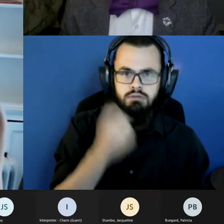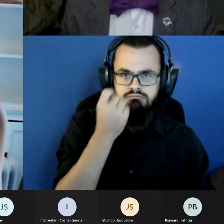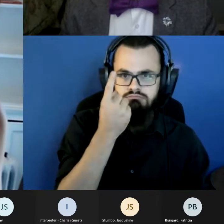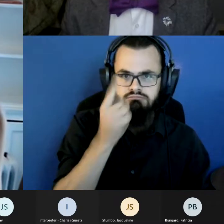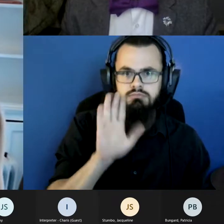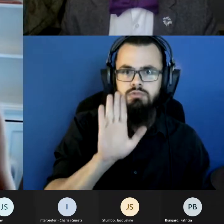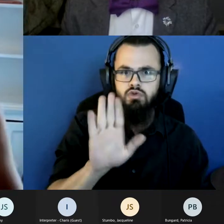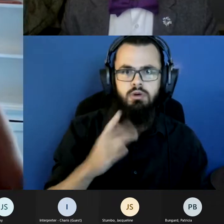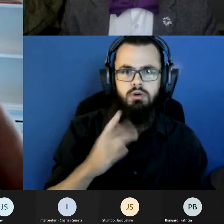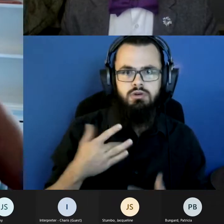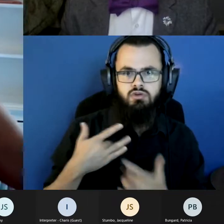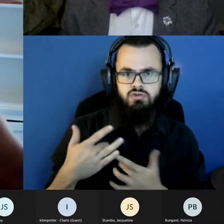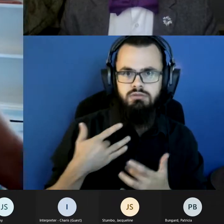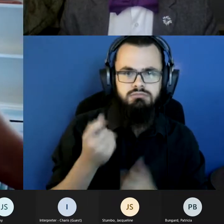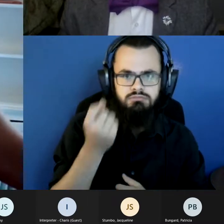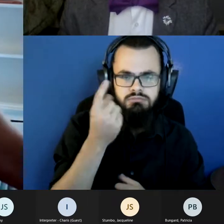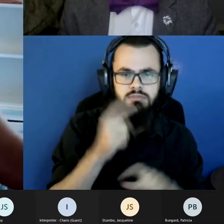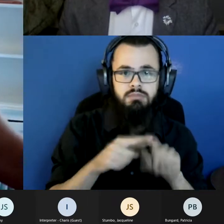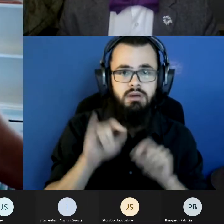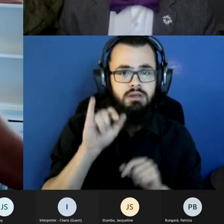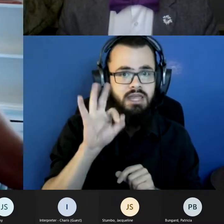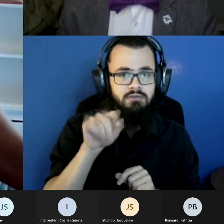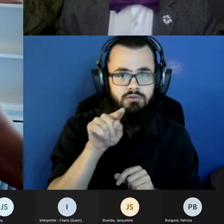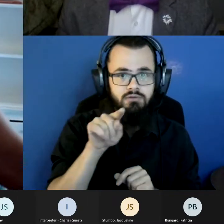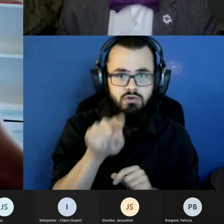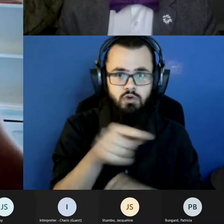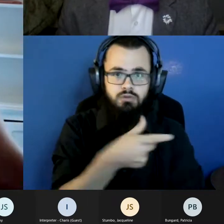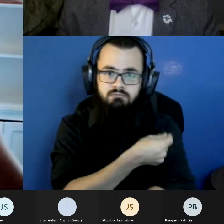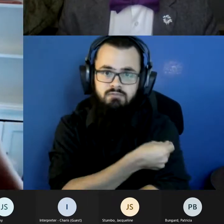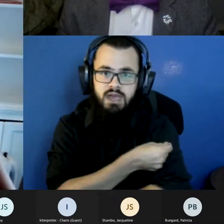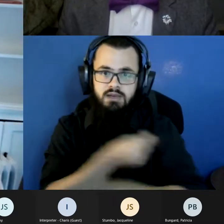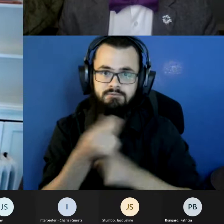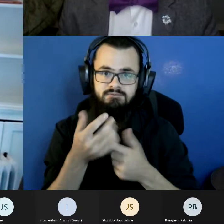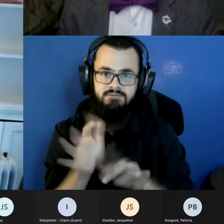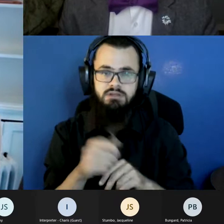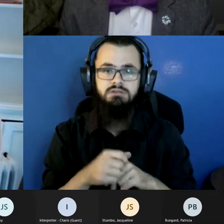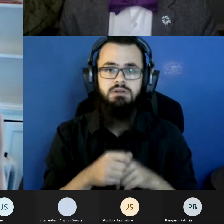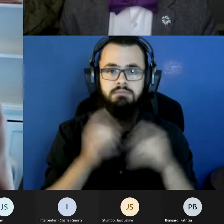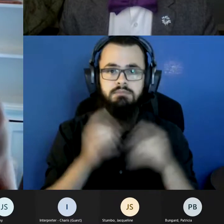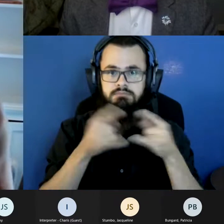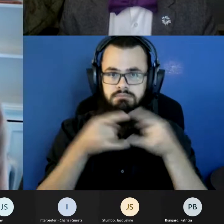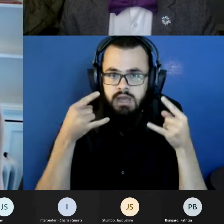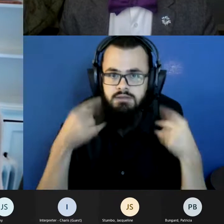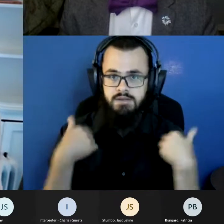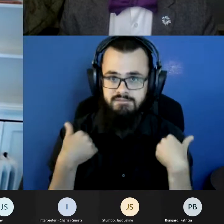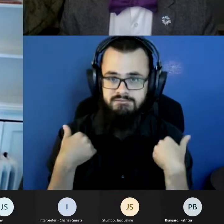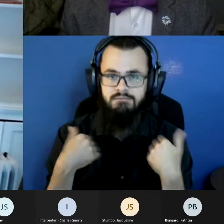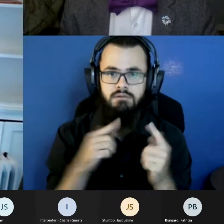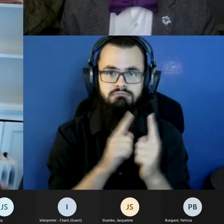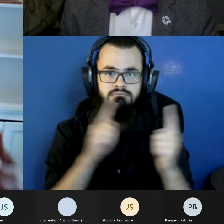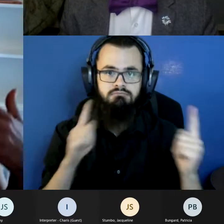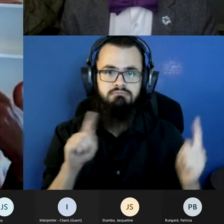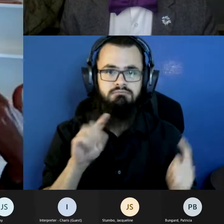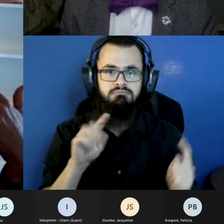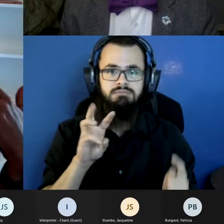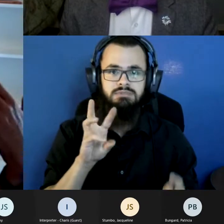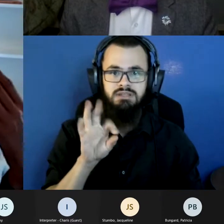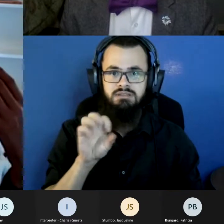and you wear a mask and you stay 6 feet away from people, your risk of getting the disease is